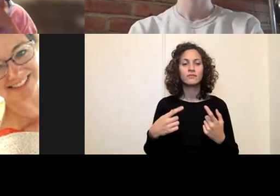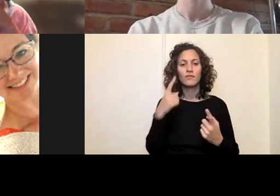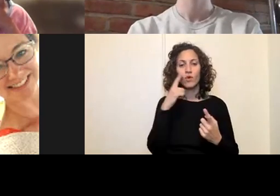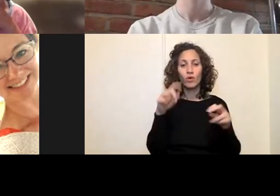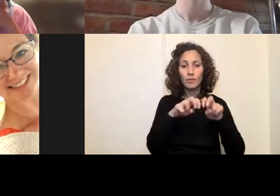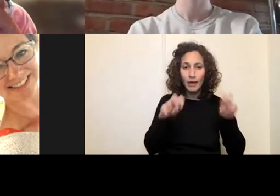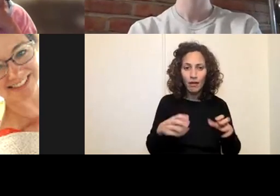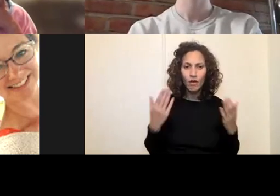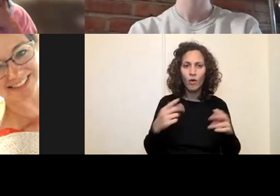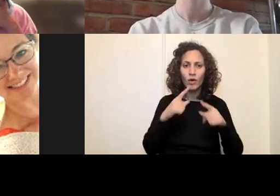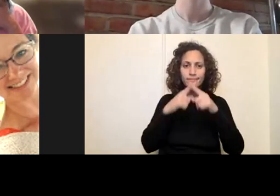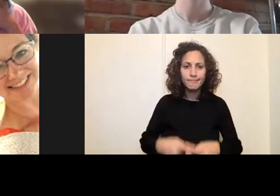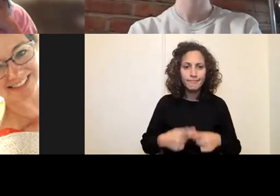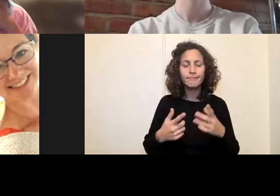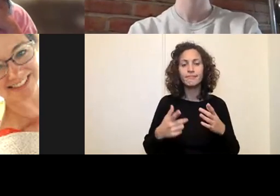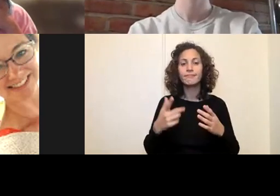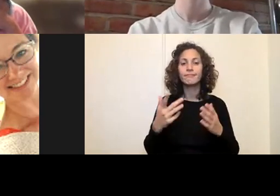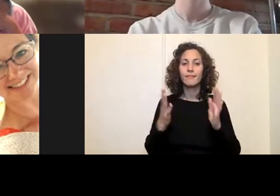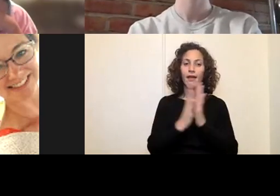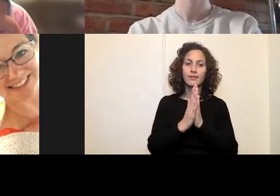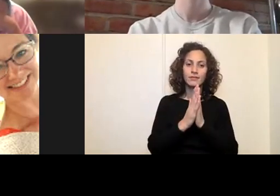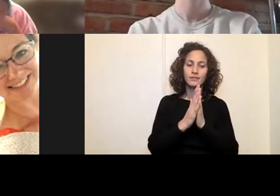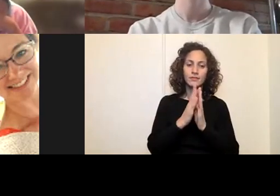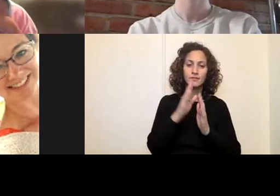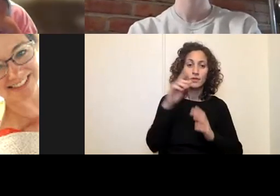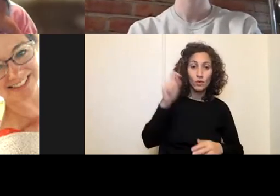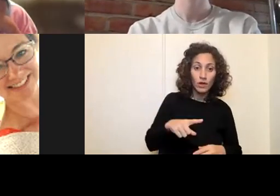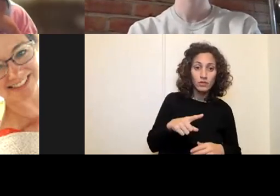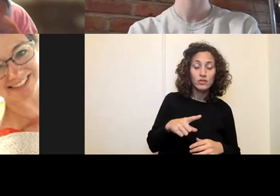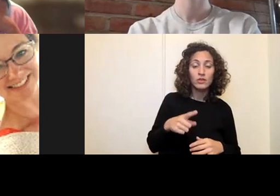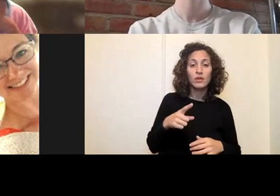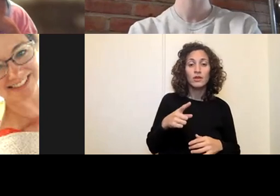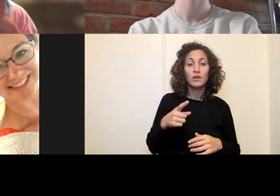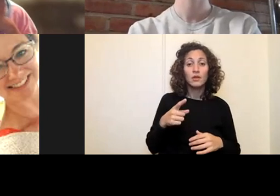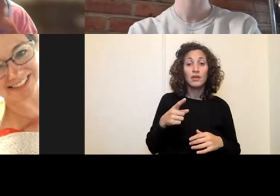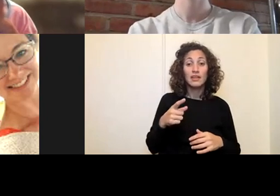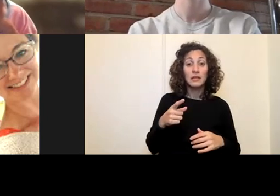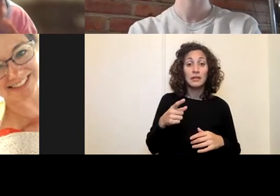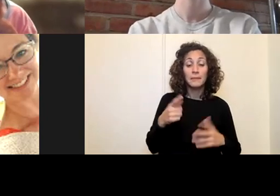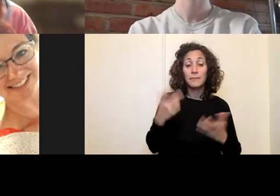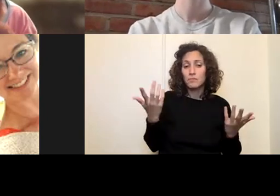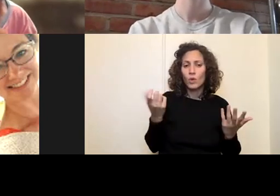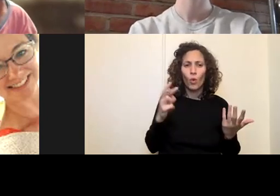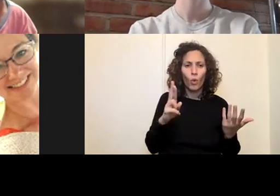unmute yourself and ask the question, or we can just go from the chat.